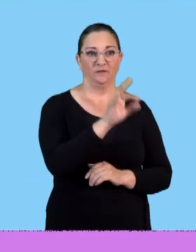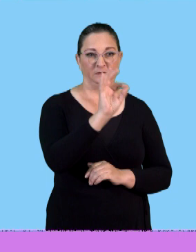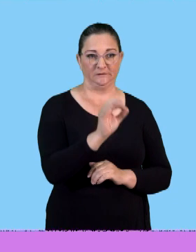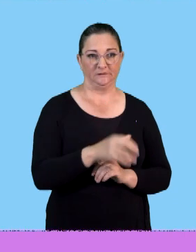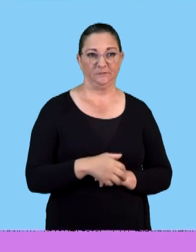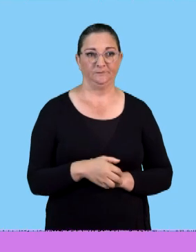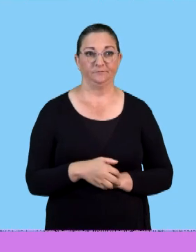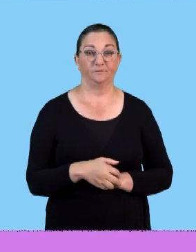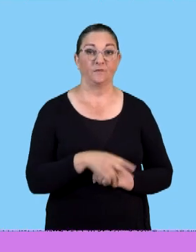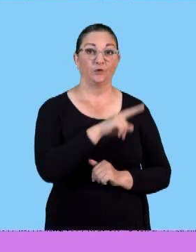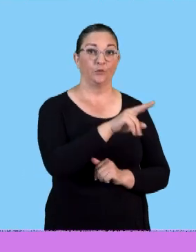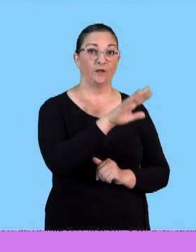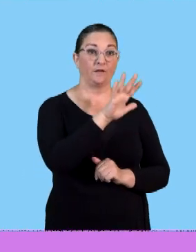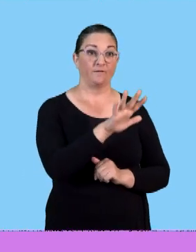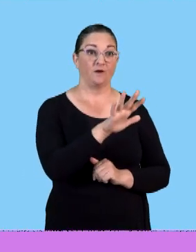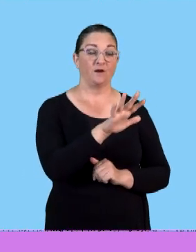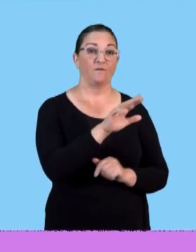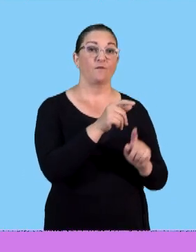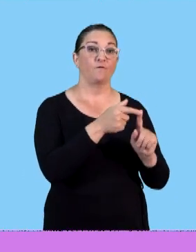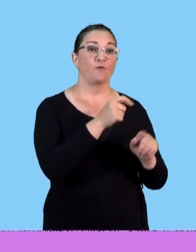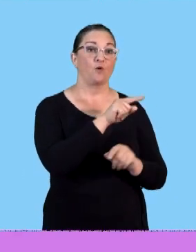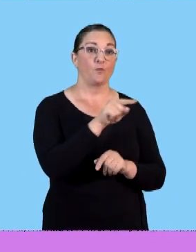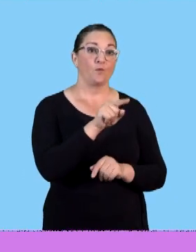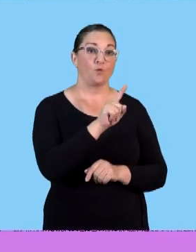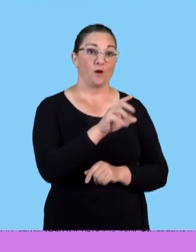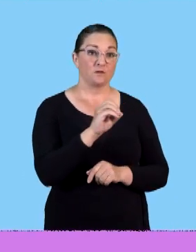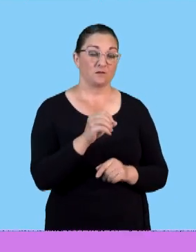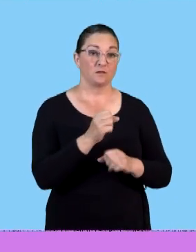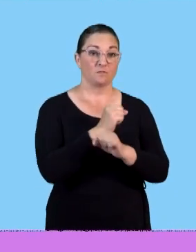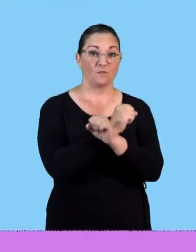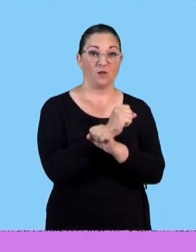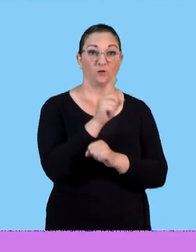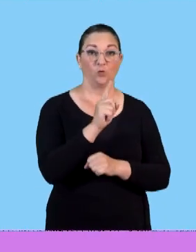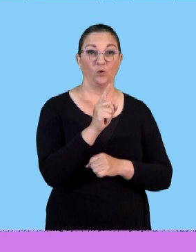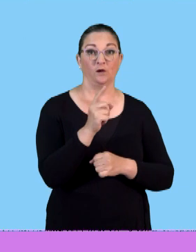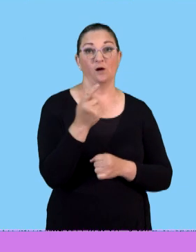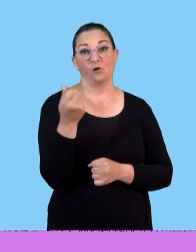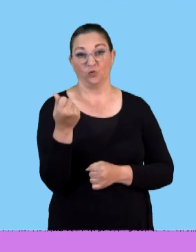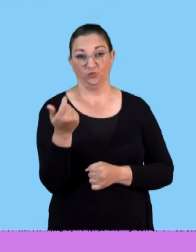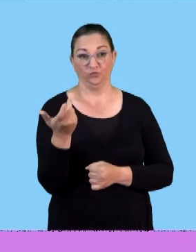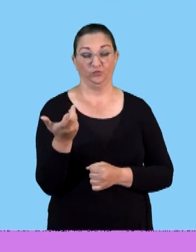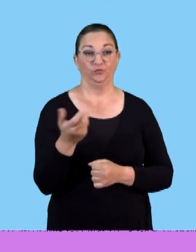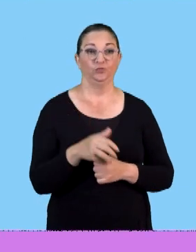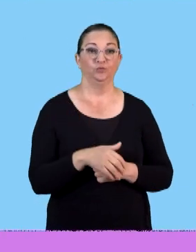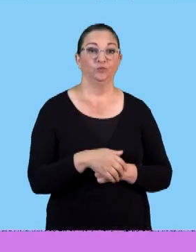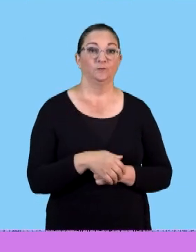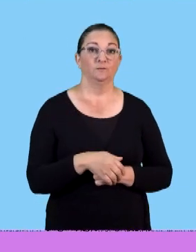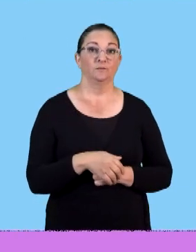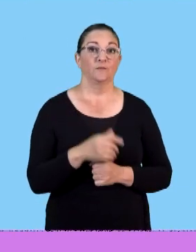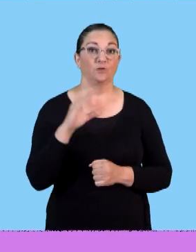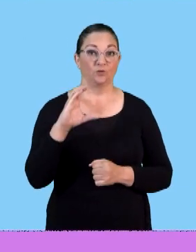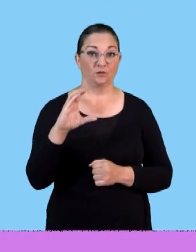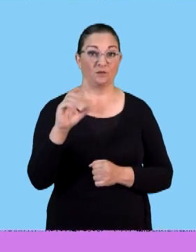It's 25%. So I say 25% of what? Of the cost price. Now, as I've indicated